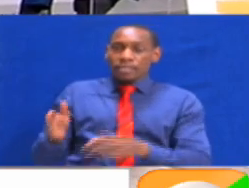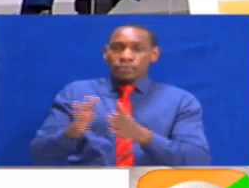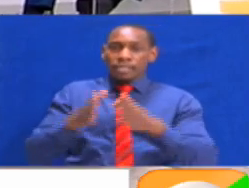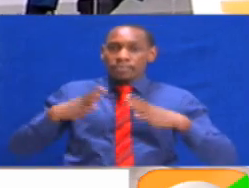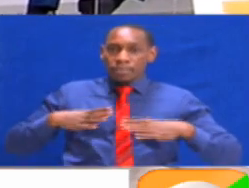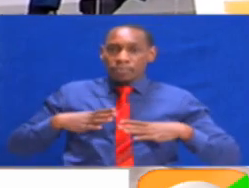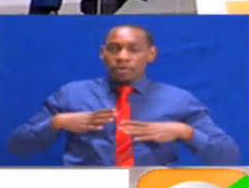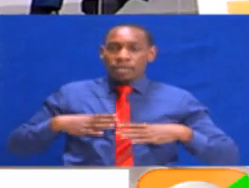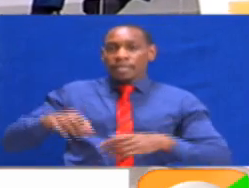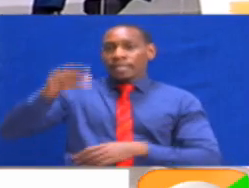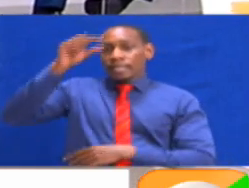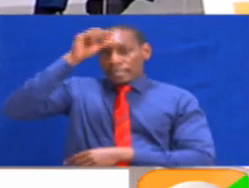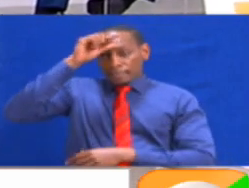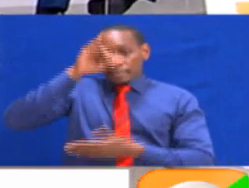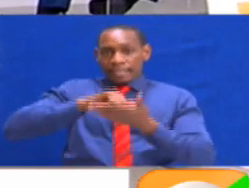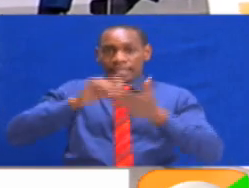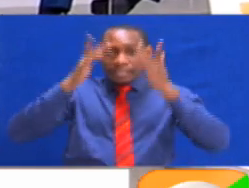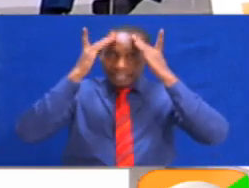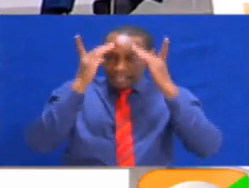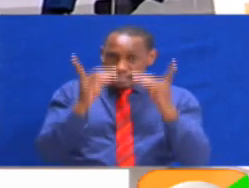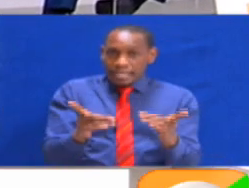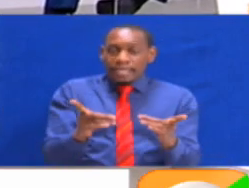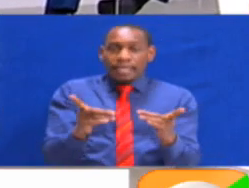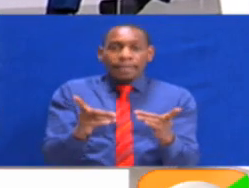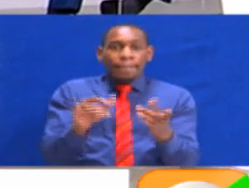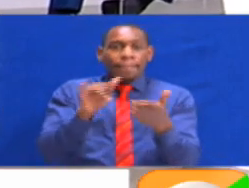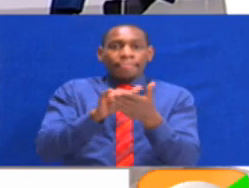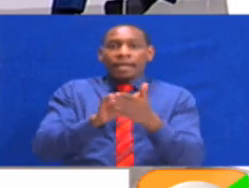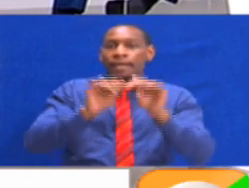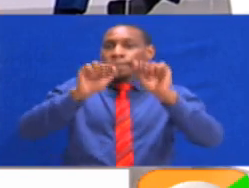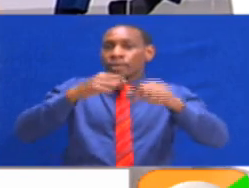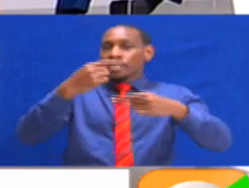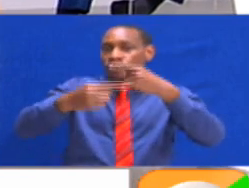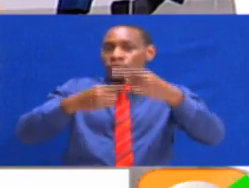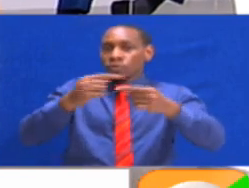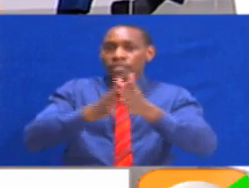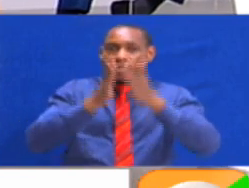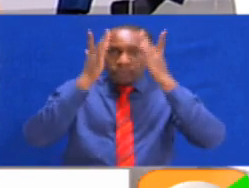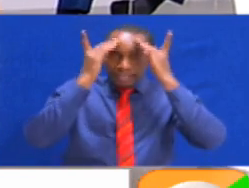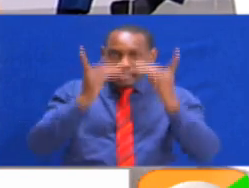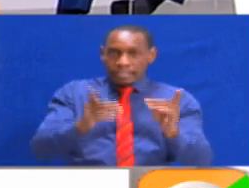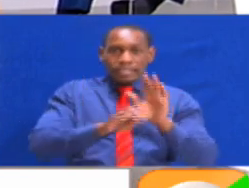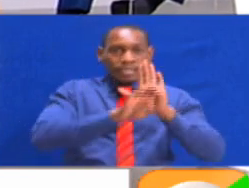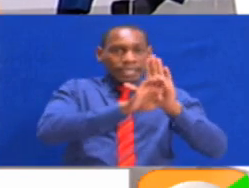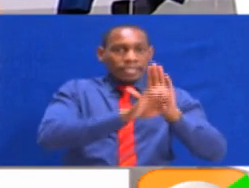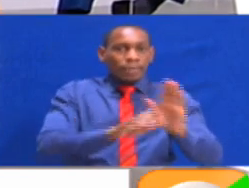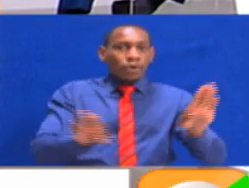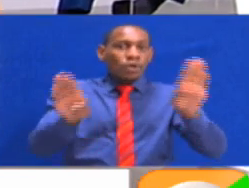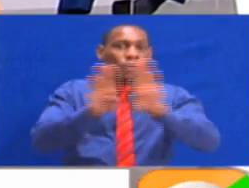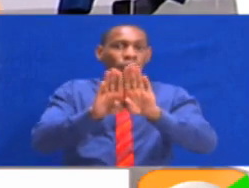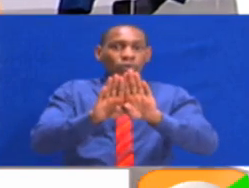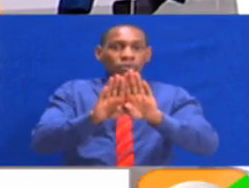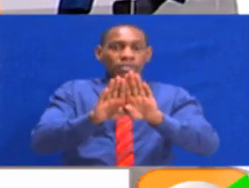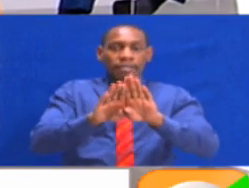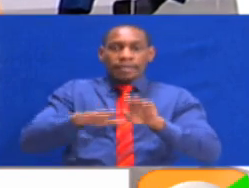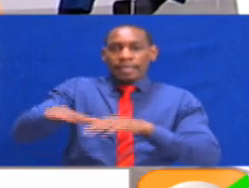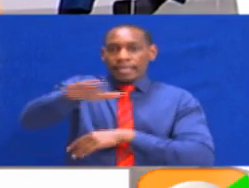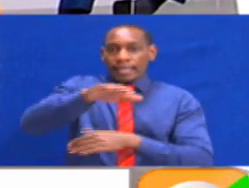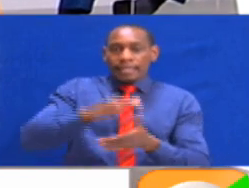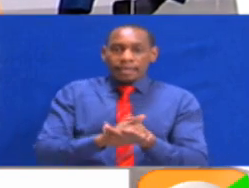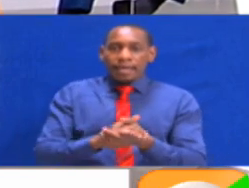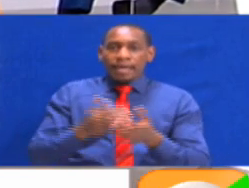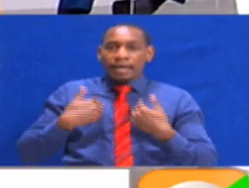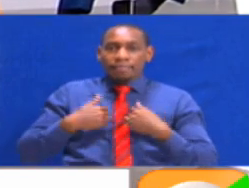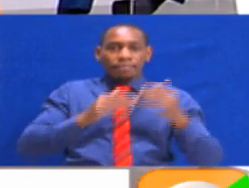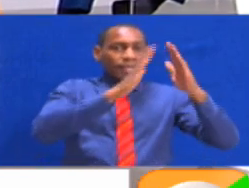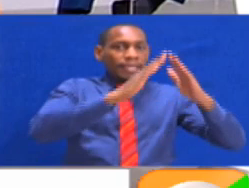in government who will decide that actually we can go ahead with this decision, for example, to shut down an entire neighborhood. There are certain neighborhoods,